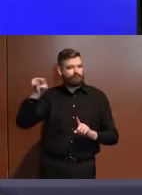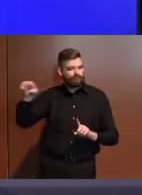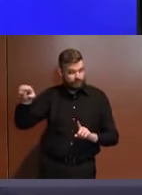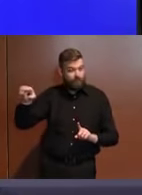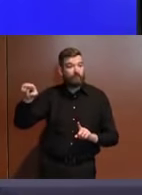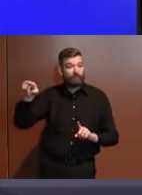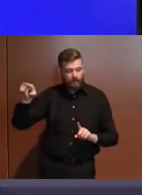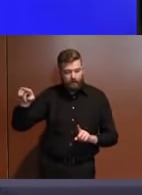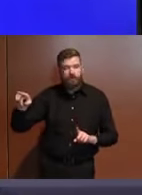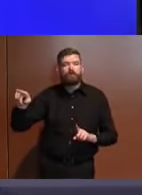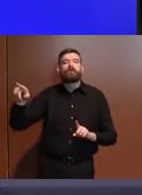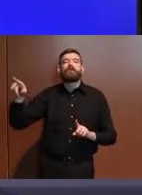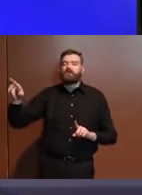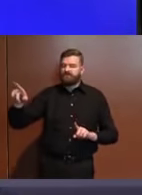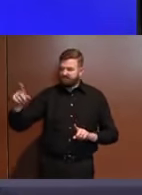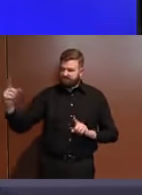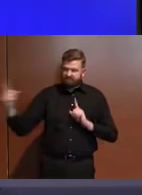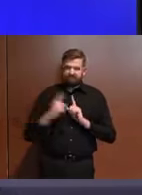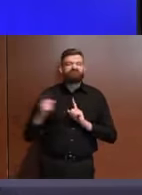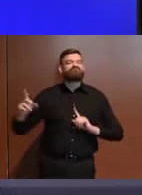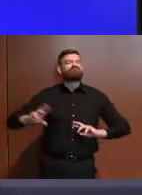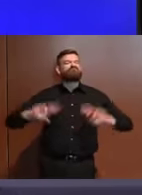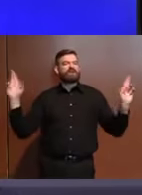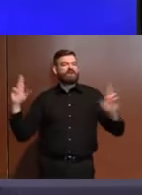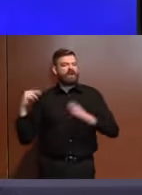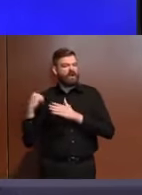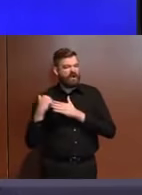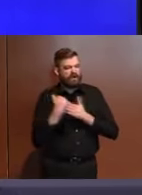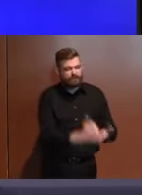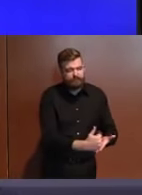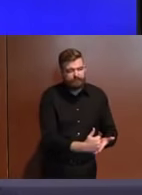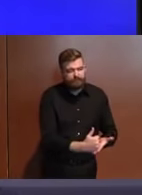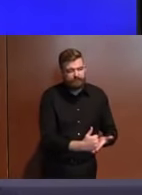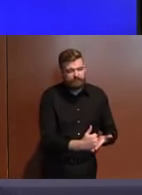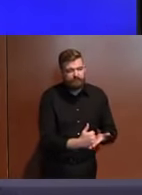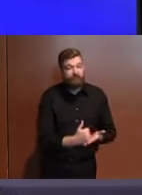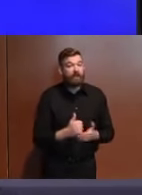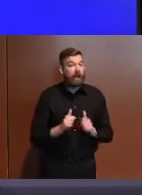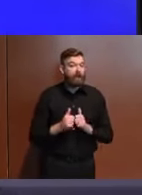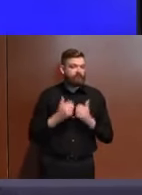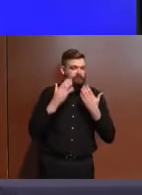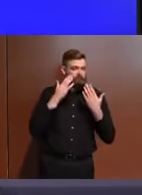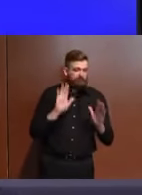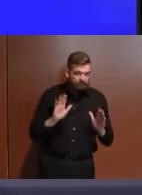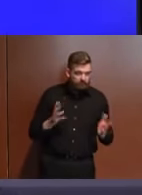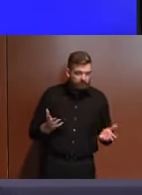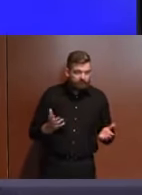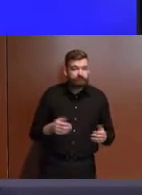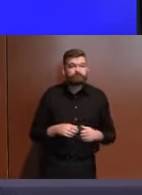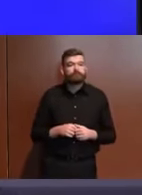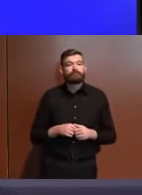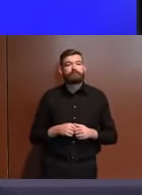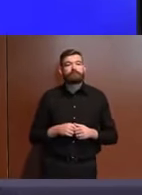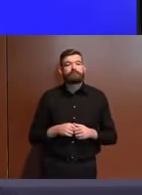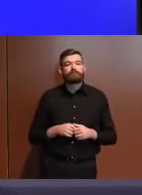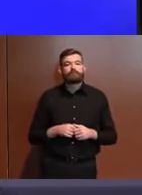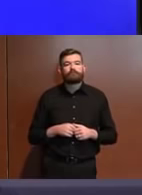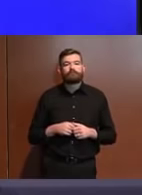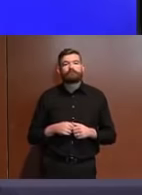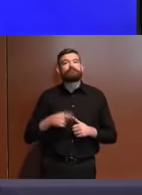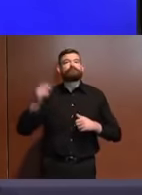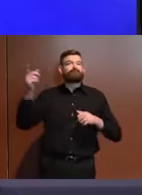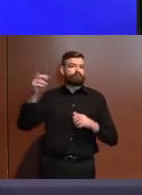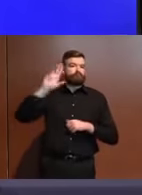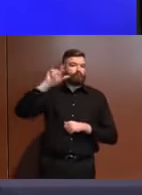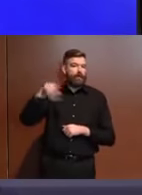big way. So on the list of corporate citizens who have been doing their share, I want to add, I don't think I mentioned Ralph Lauren earlier. Pat,